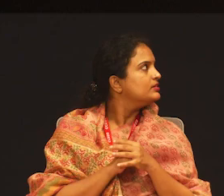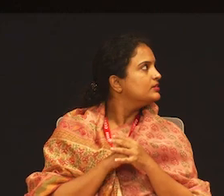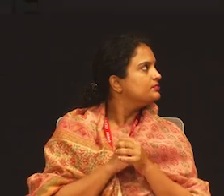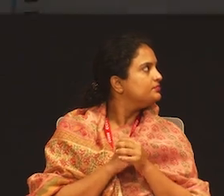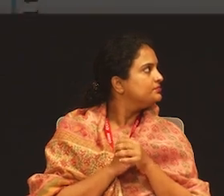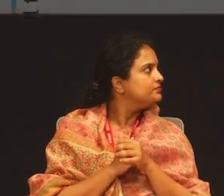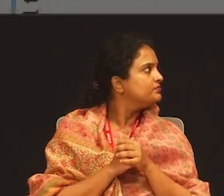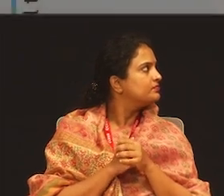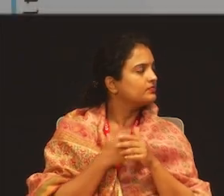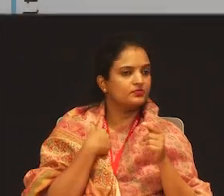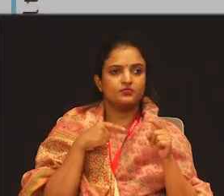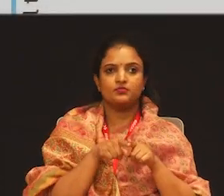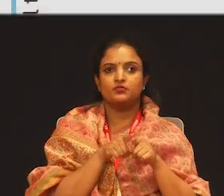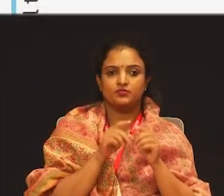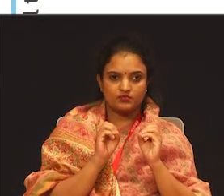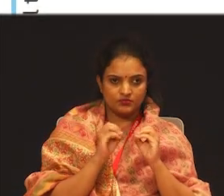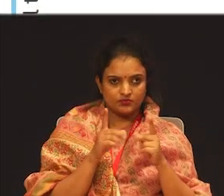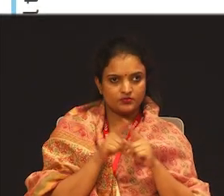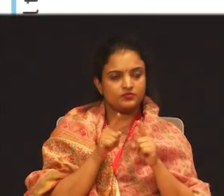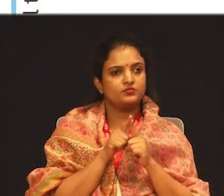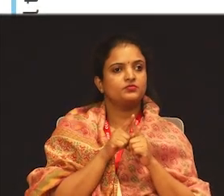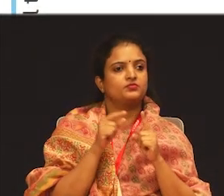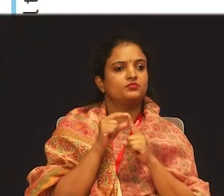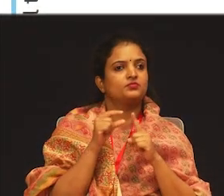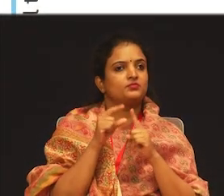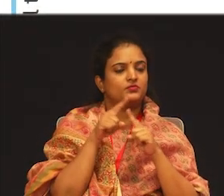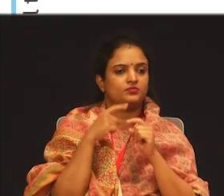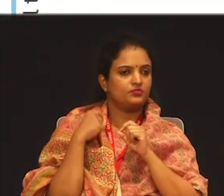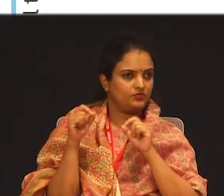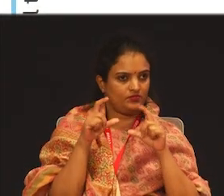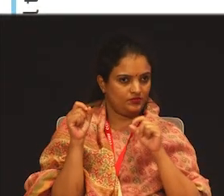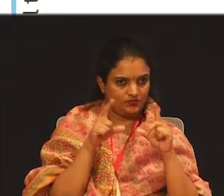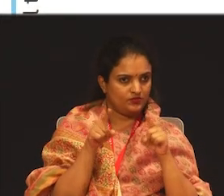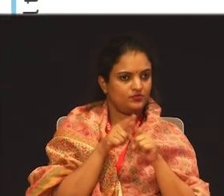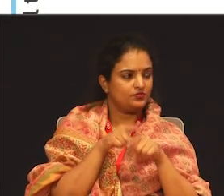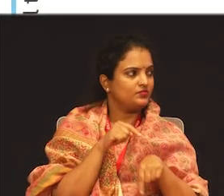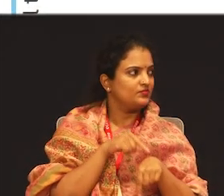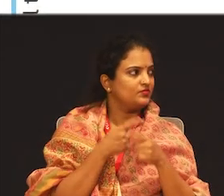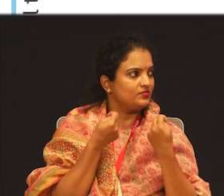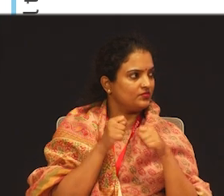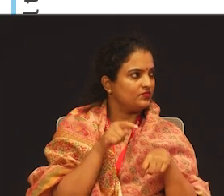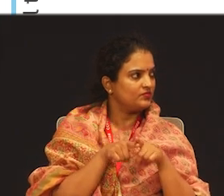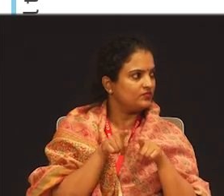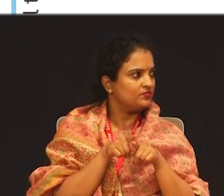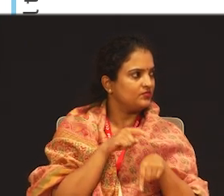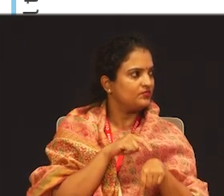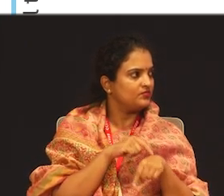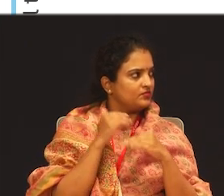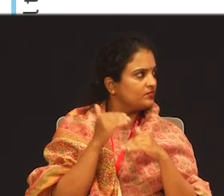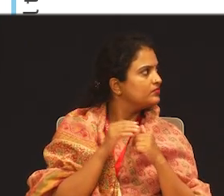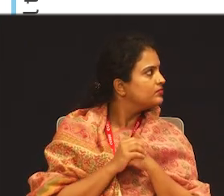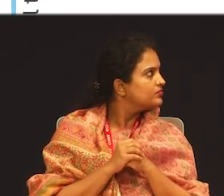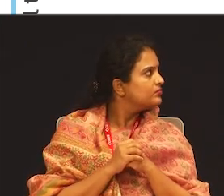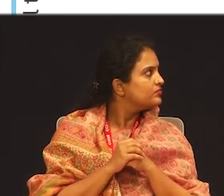the presentation, and I'll try to stick within the time limit that is given to me. So